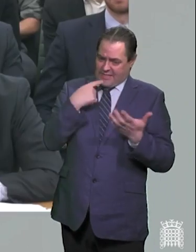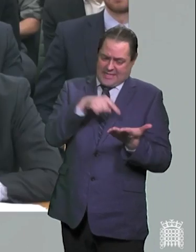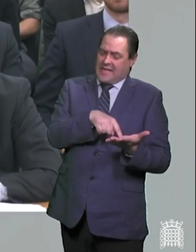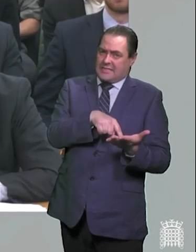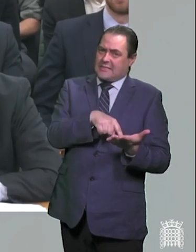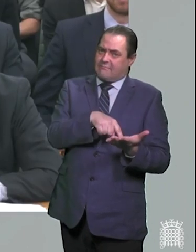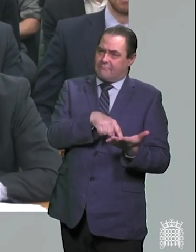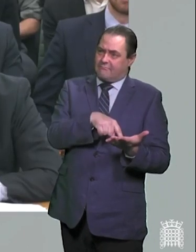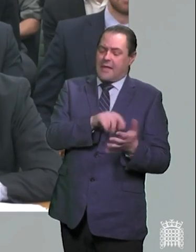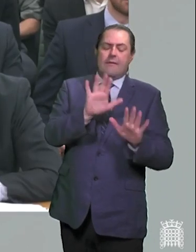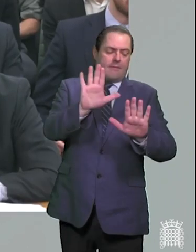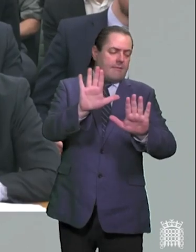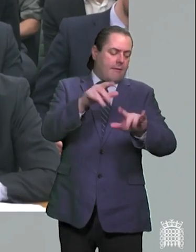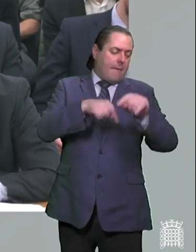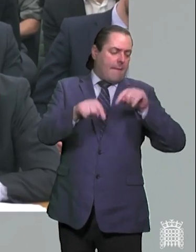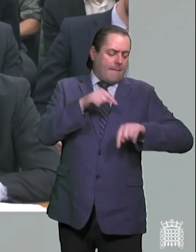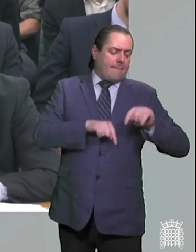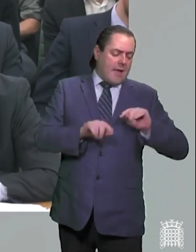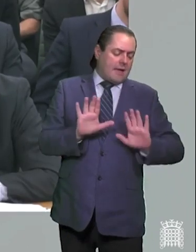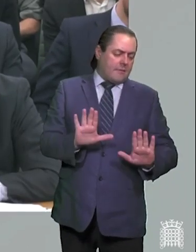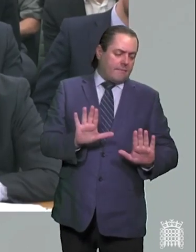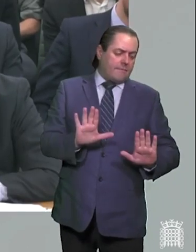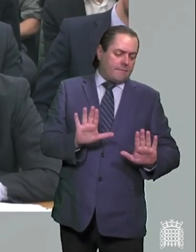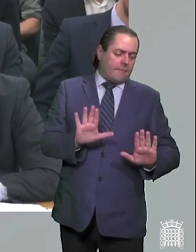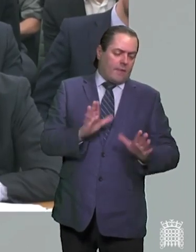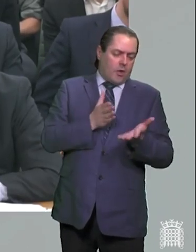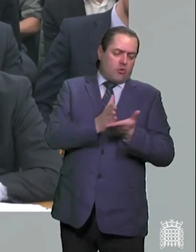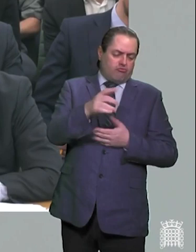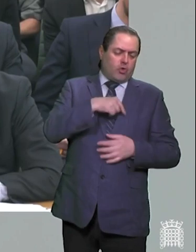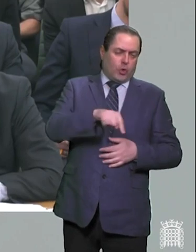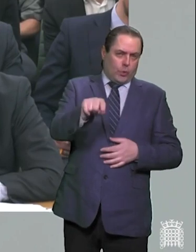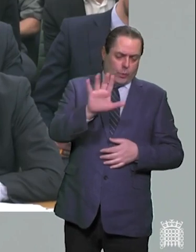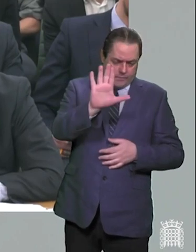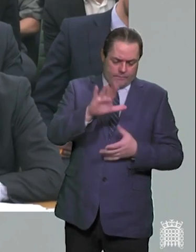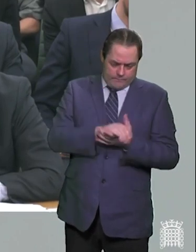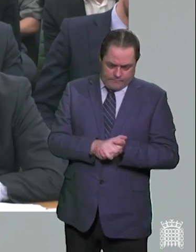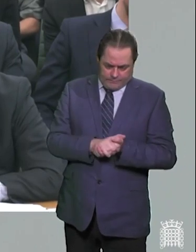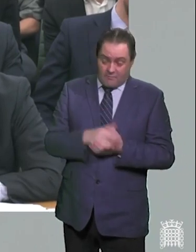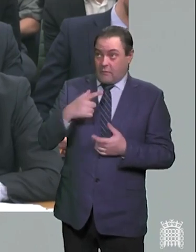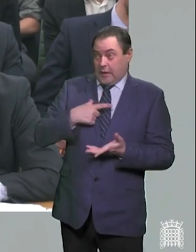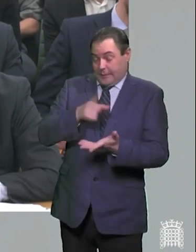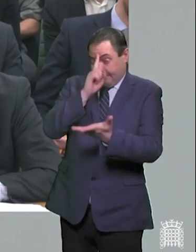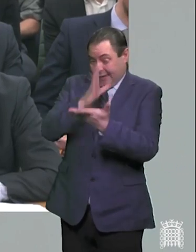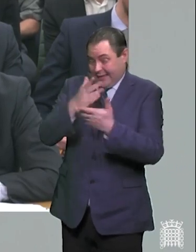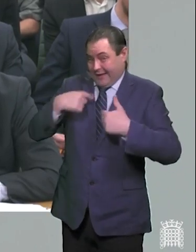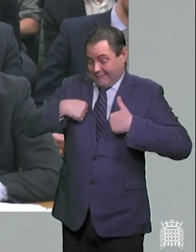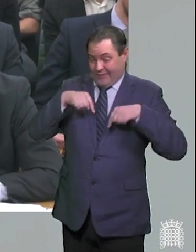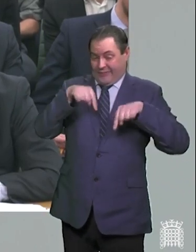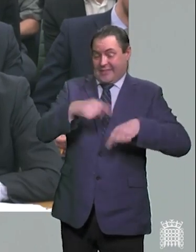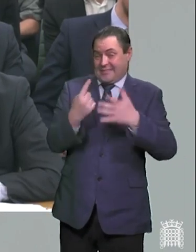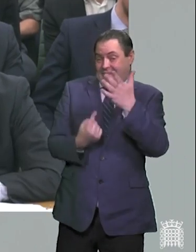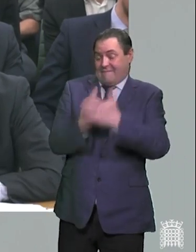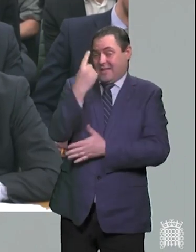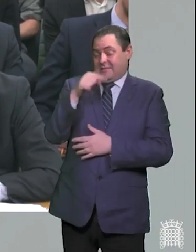Let's just go back over that. I believed that this event